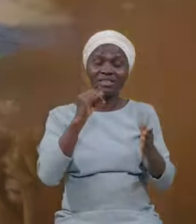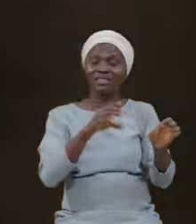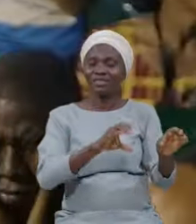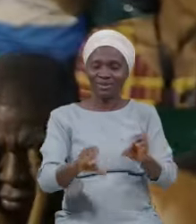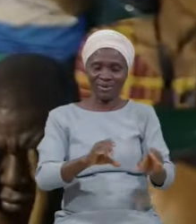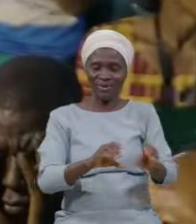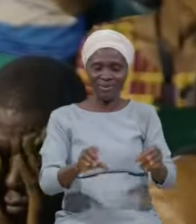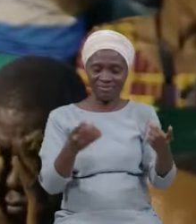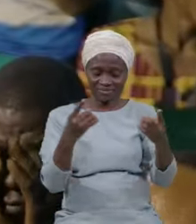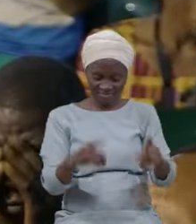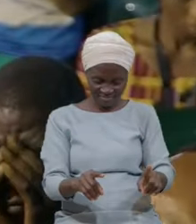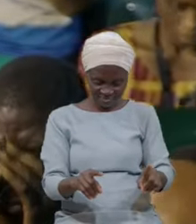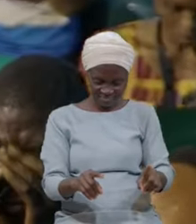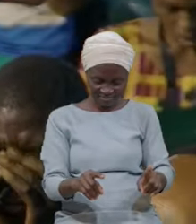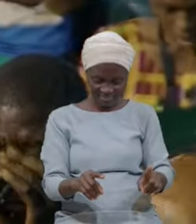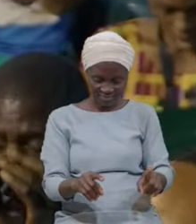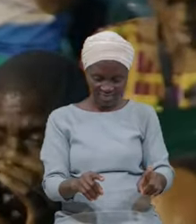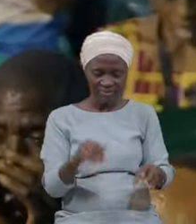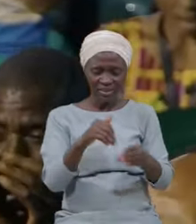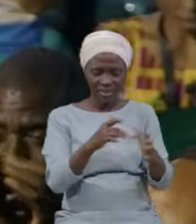Jesus' name we pray.